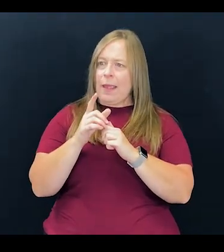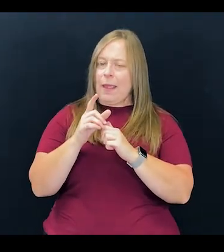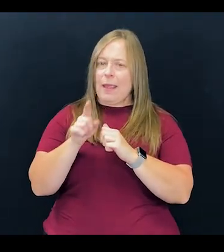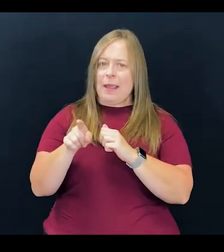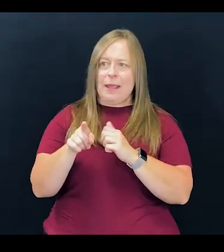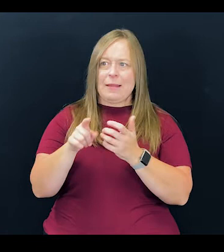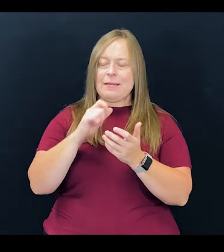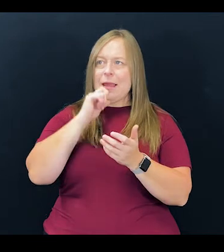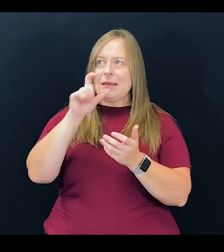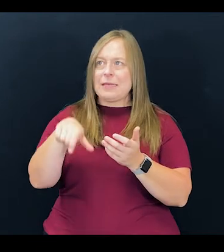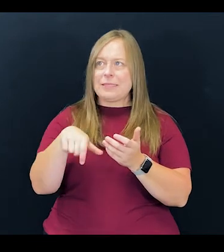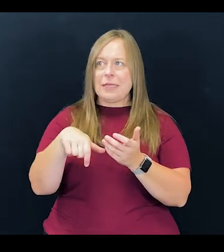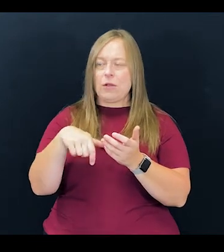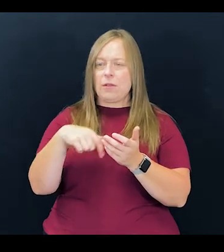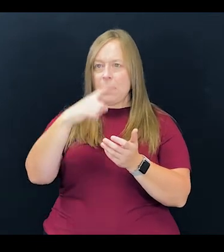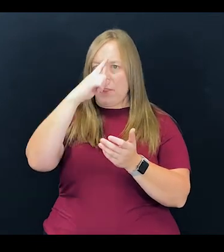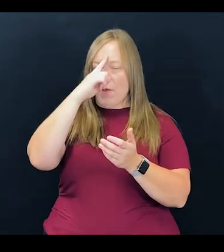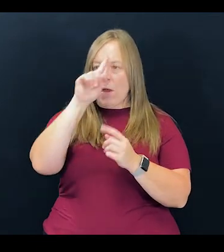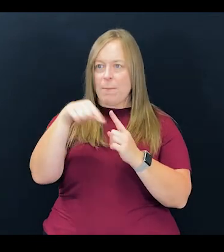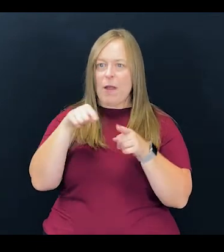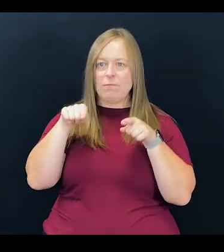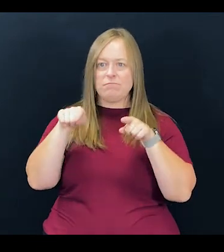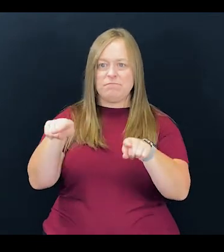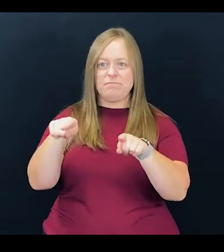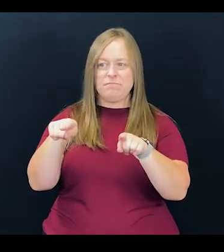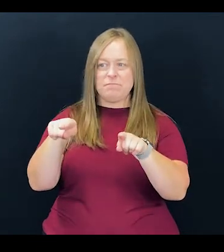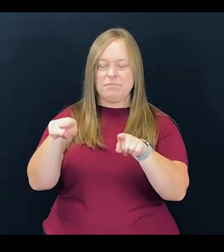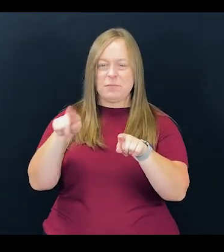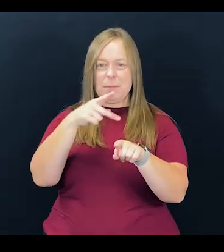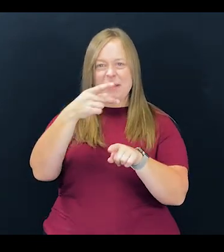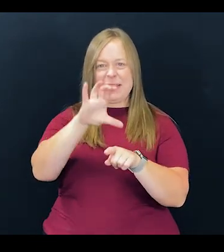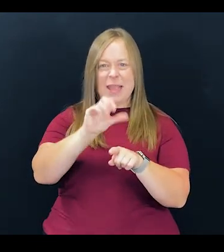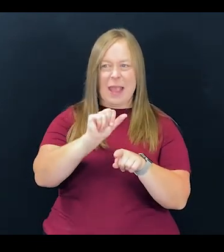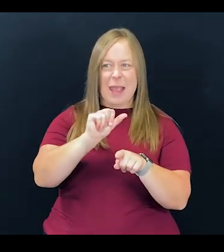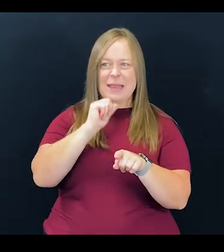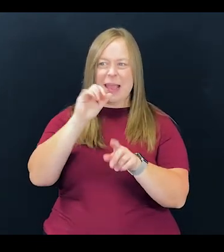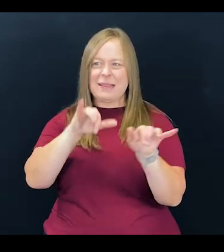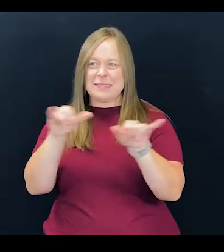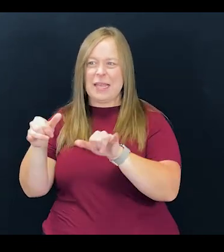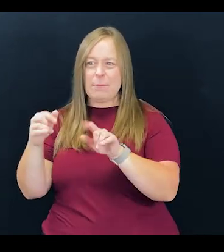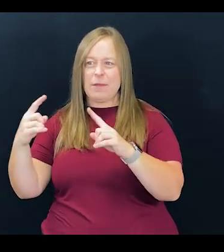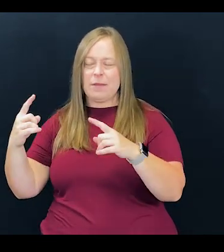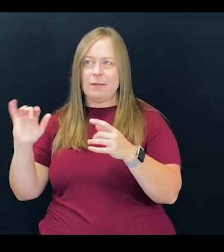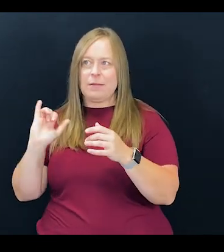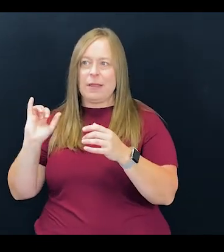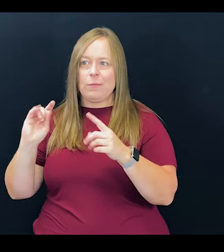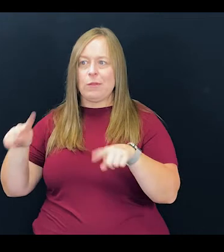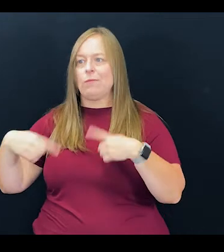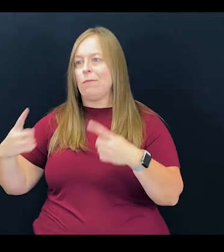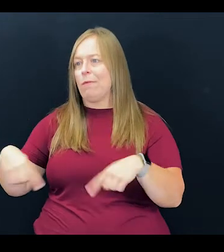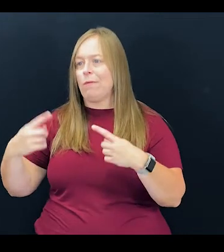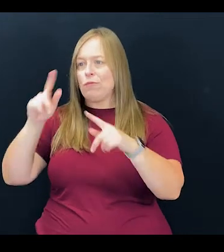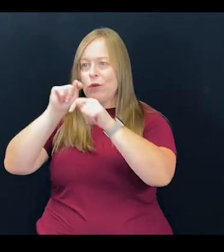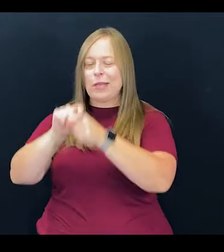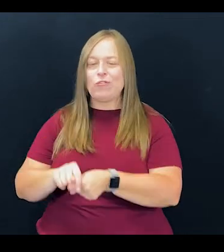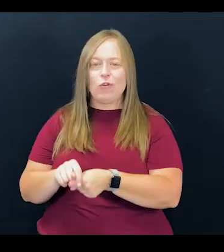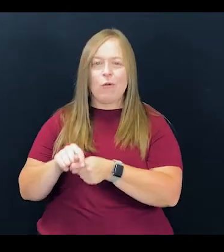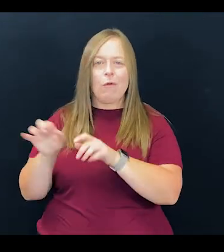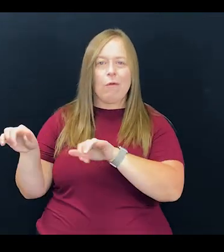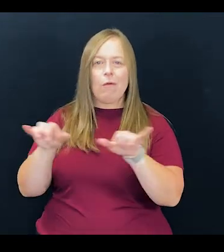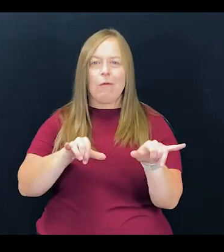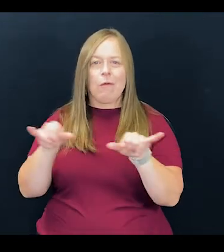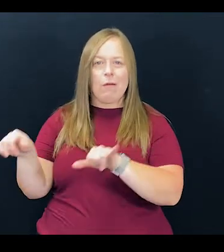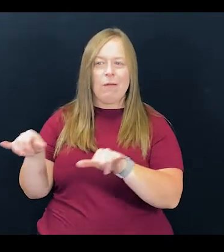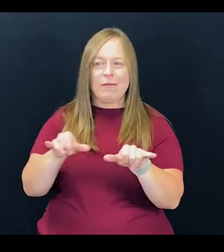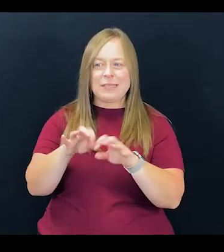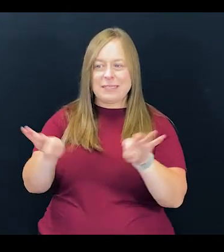and how maybe they aren't necessarily thought of? A personal care assistant isn't thought of in the